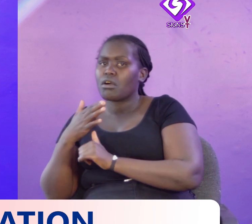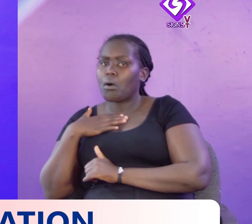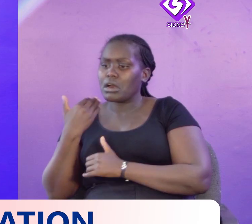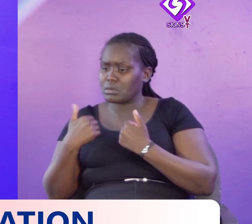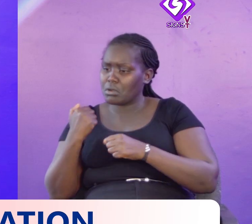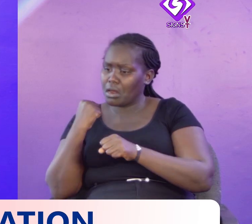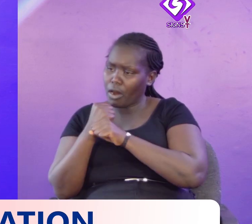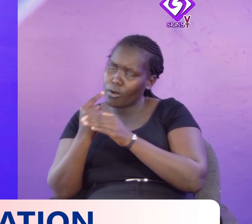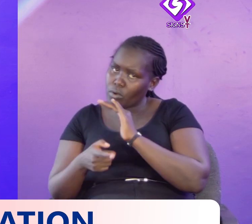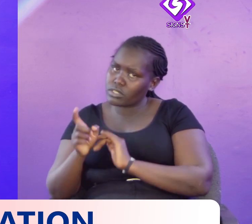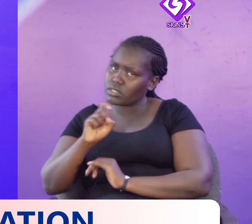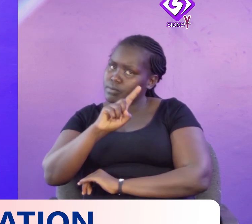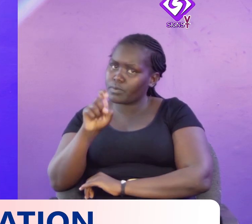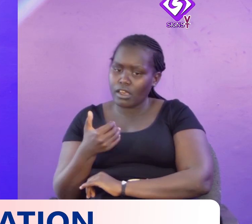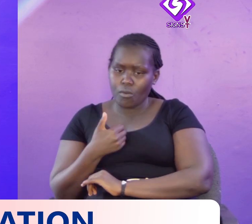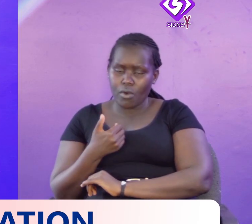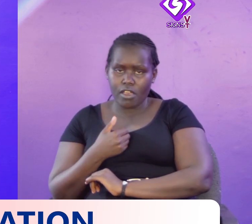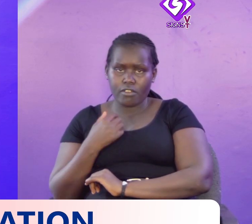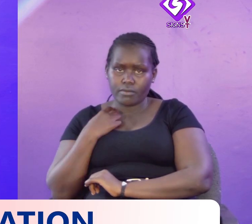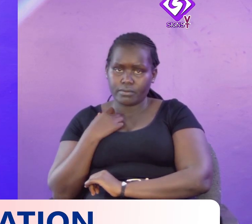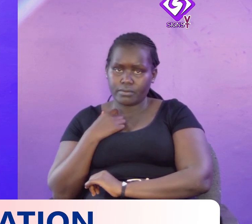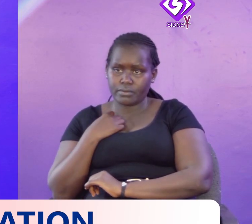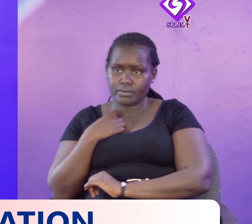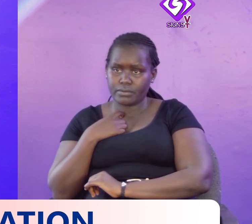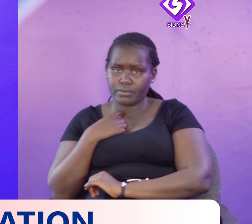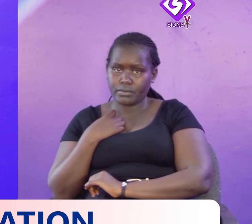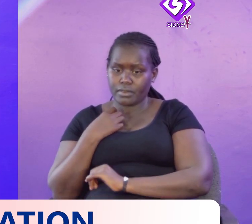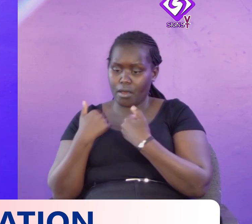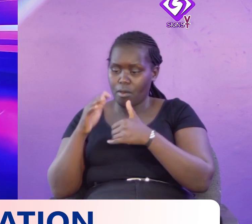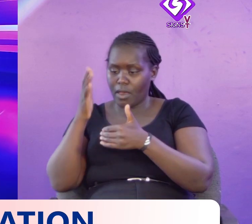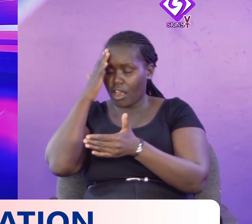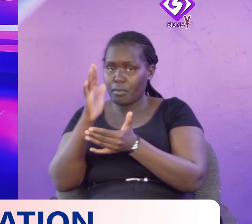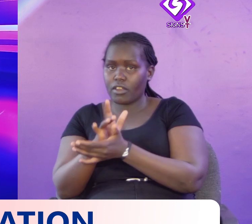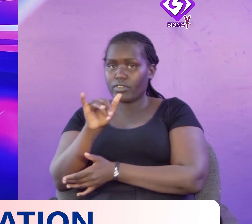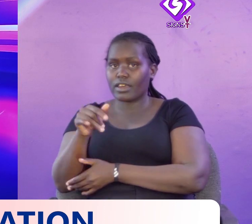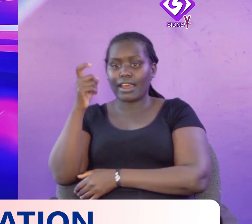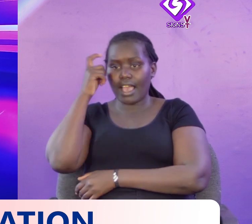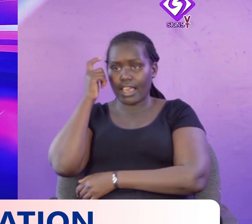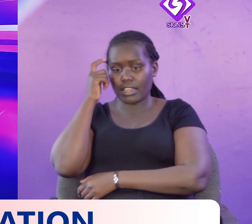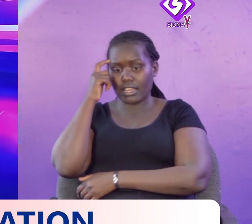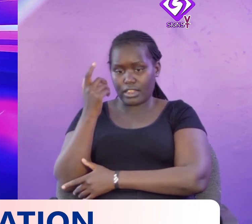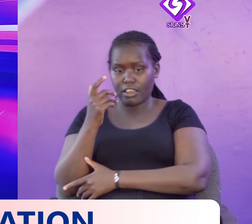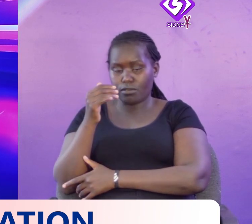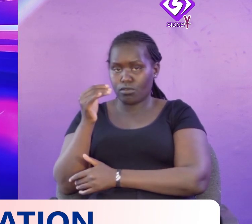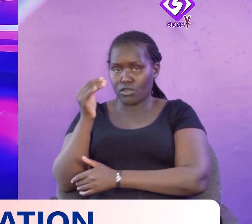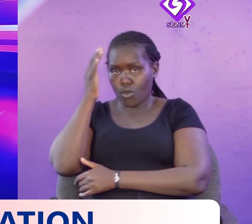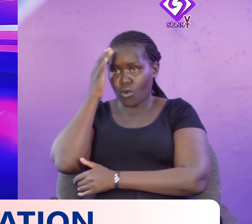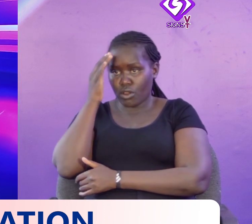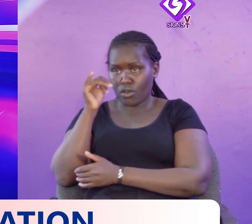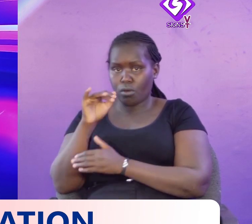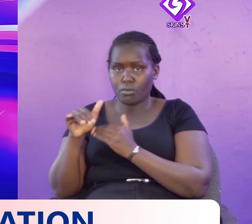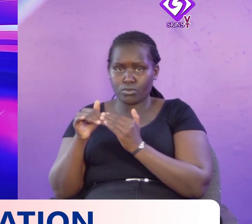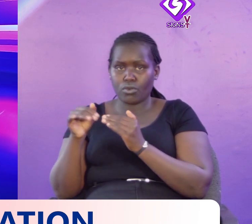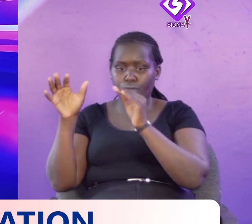nifanyaje. Yes. There's a lot of forces that pull you. I believe so. And I said that I think we should go soft on the